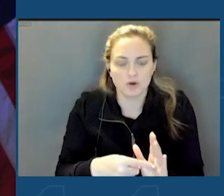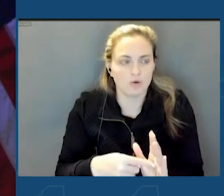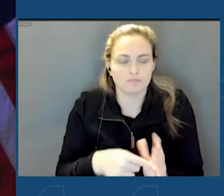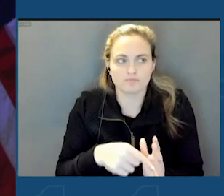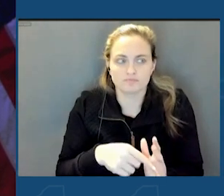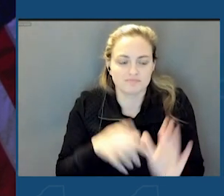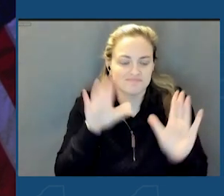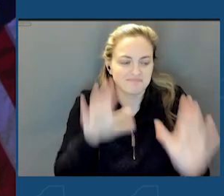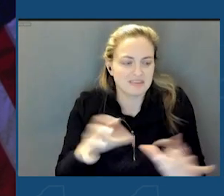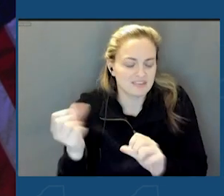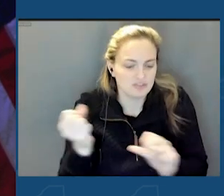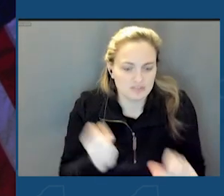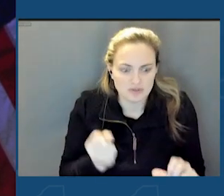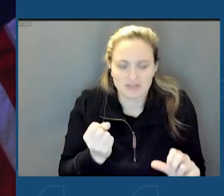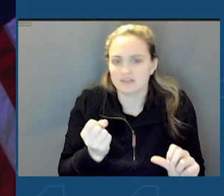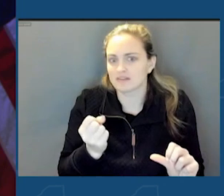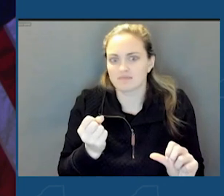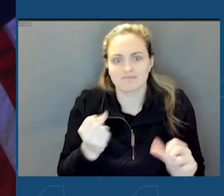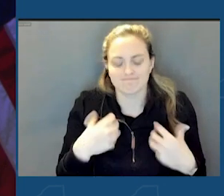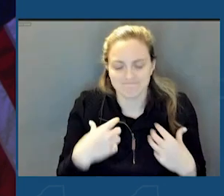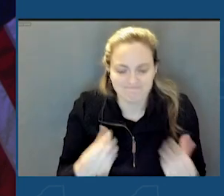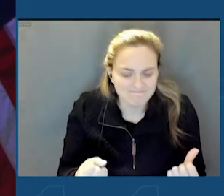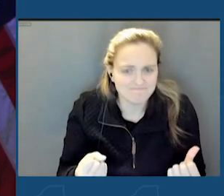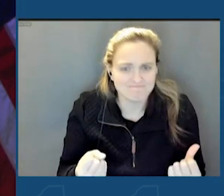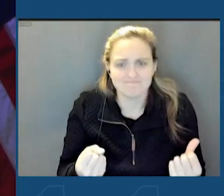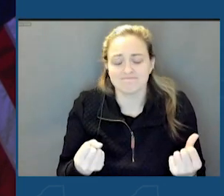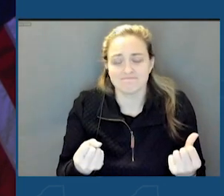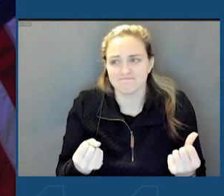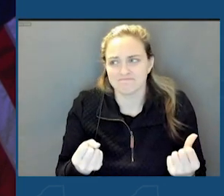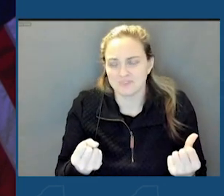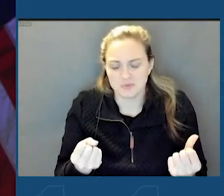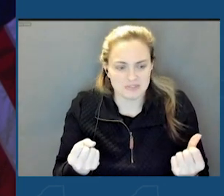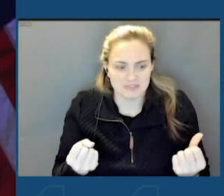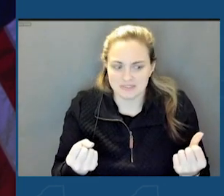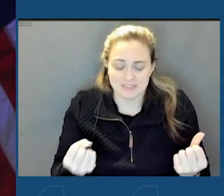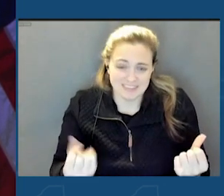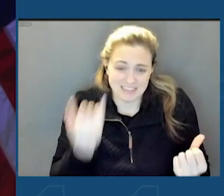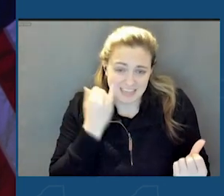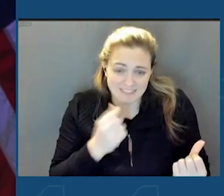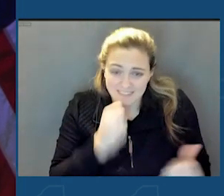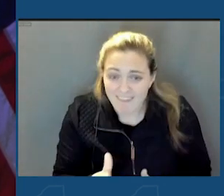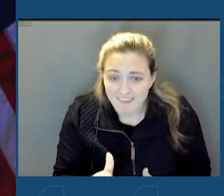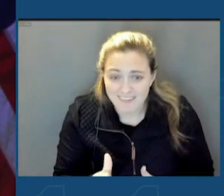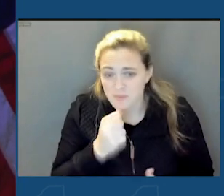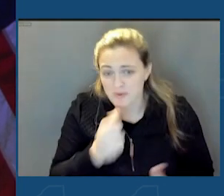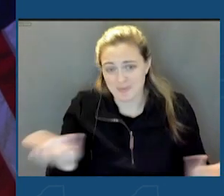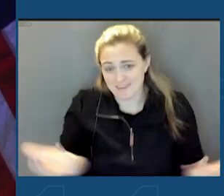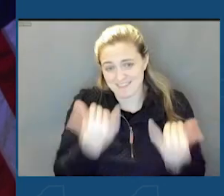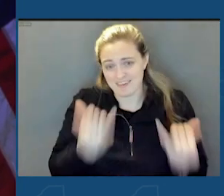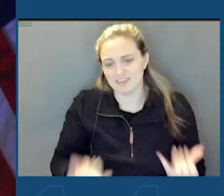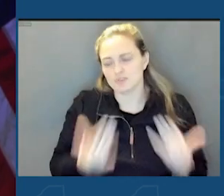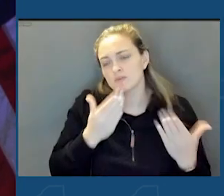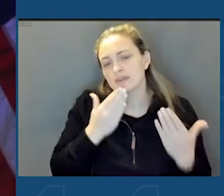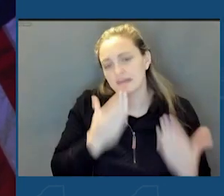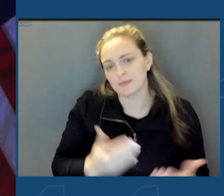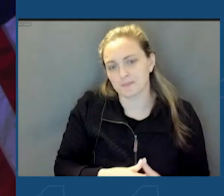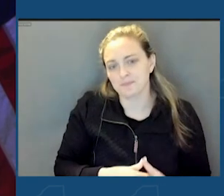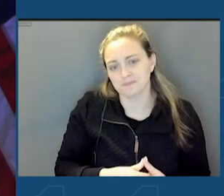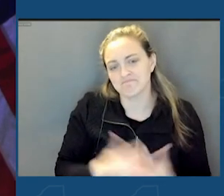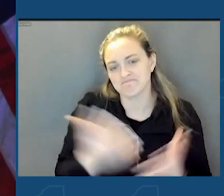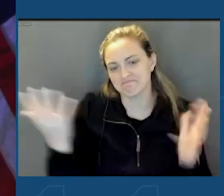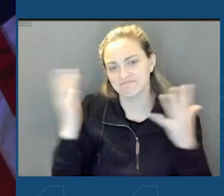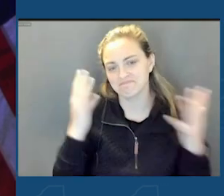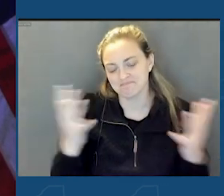and courage in adversity, or you would not be sitting here today. So thank you, Father Platt. Let's give him a round of applause.